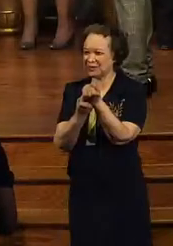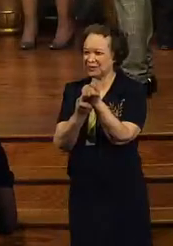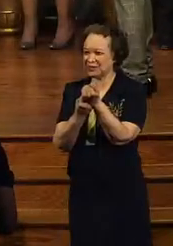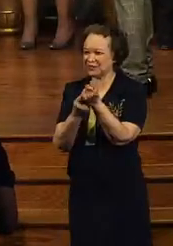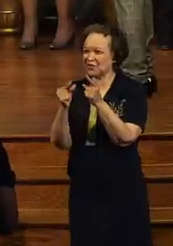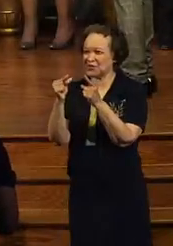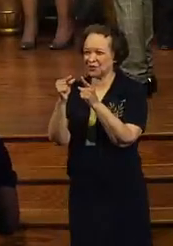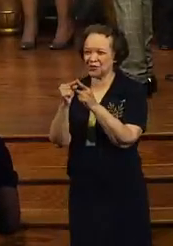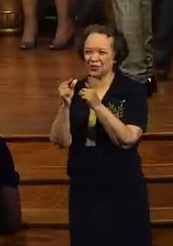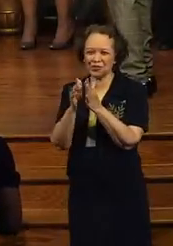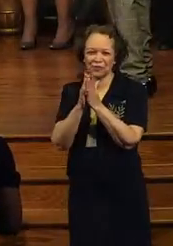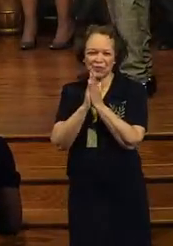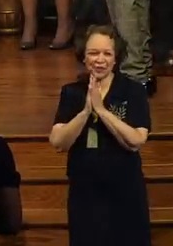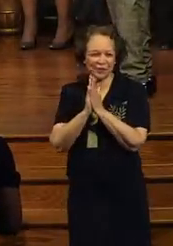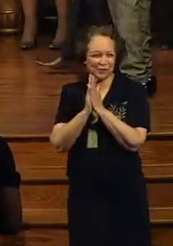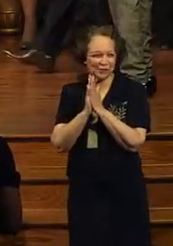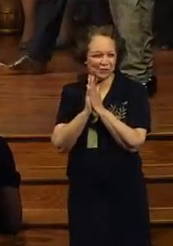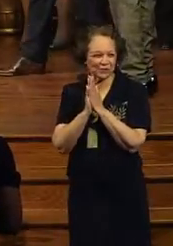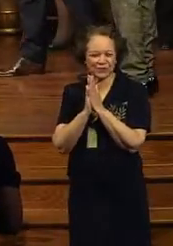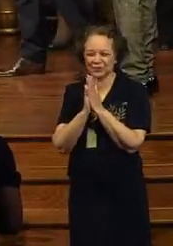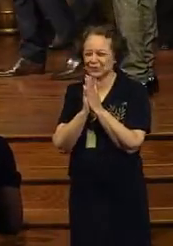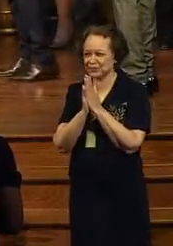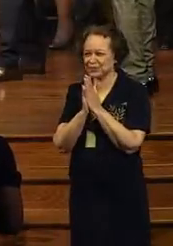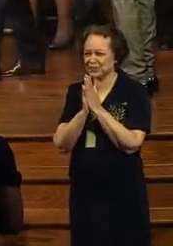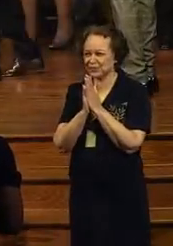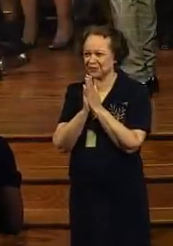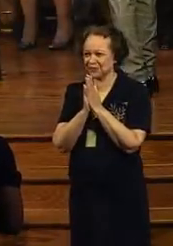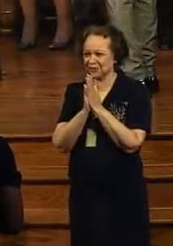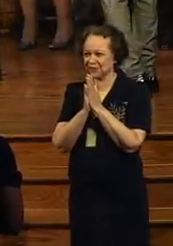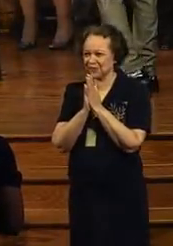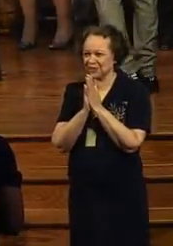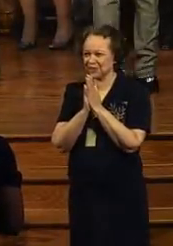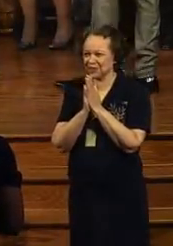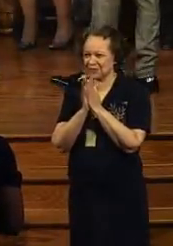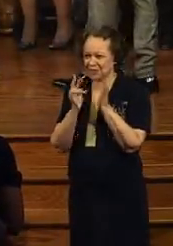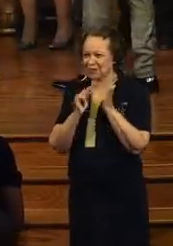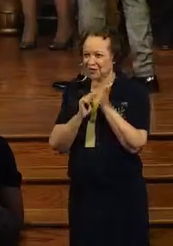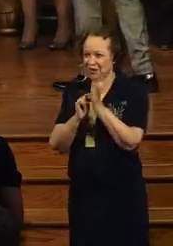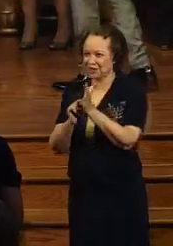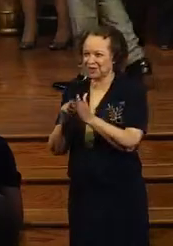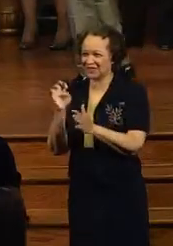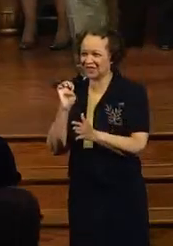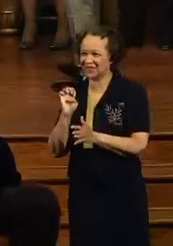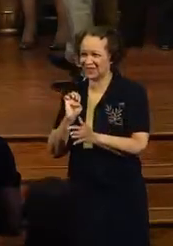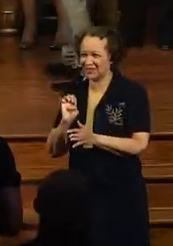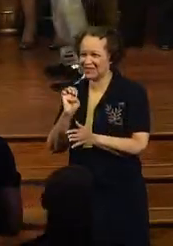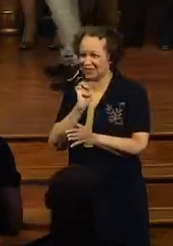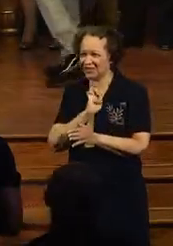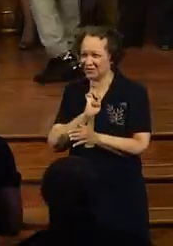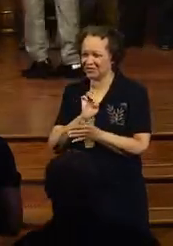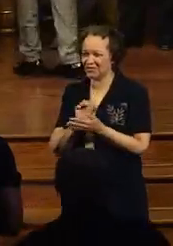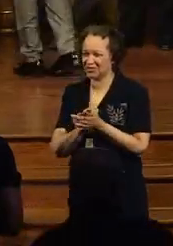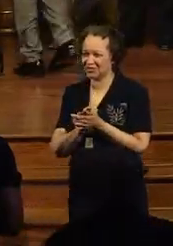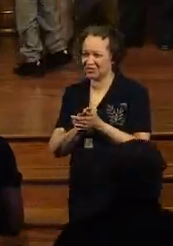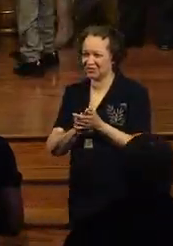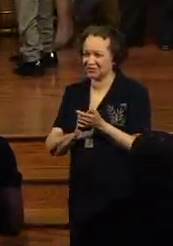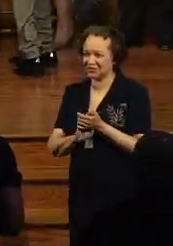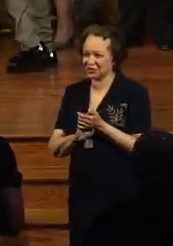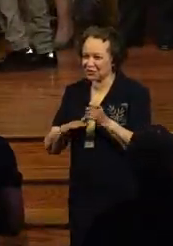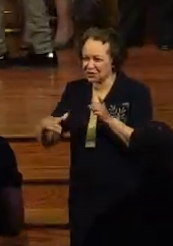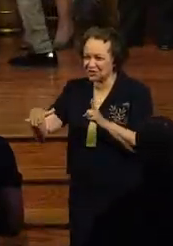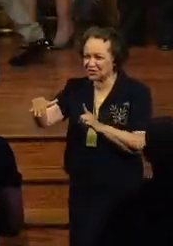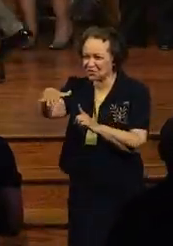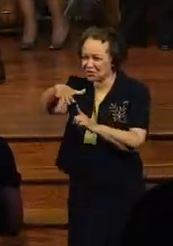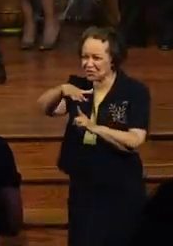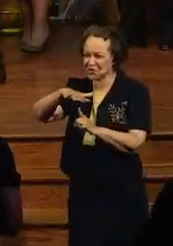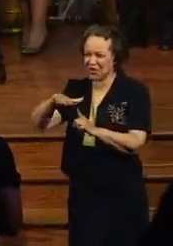Elder Boyd, come on up here and pray. As representing our elders board and Pastor Saunders, you and I will surround him. Elders, press in a little